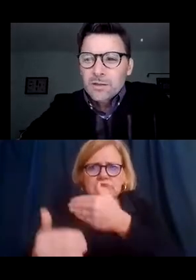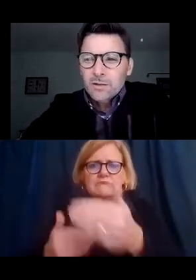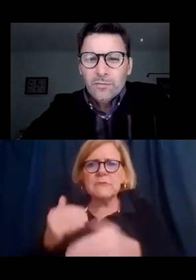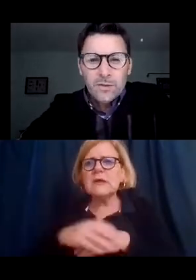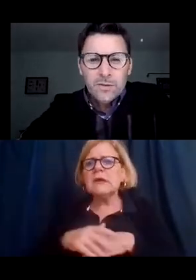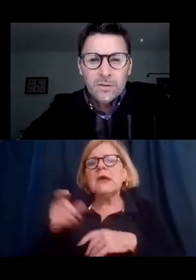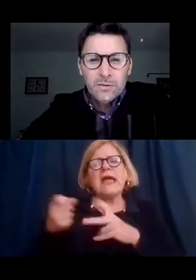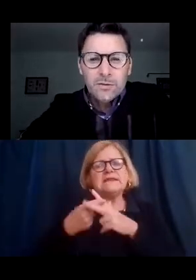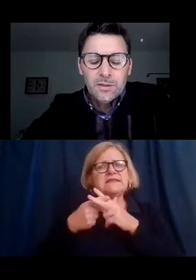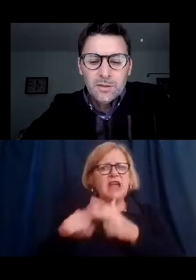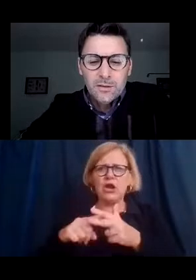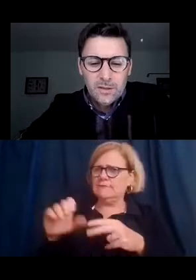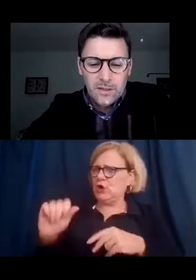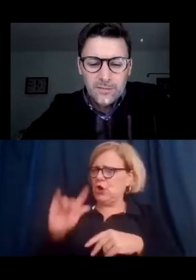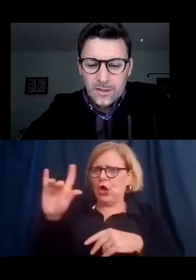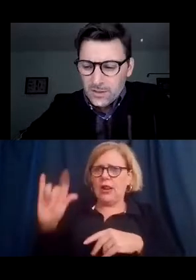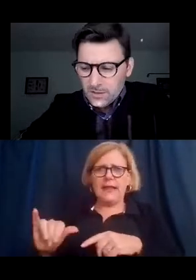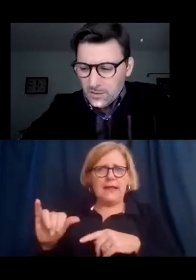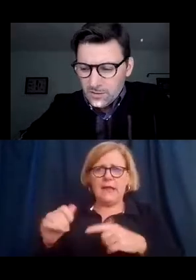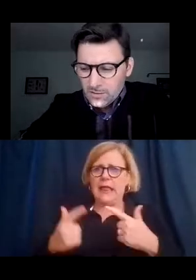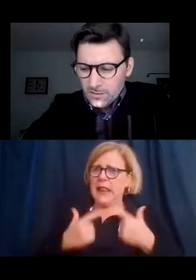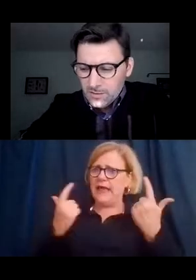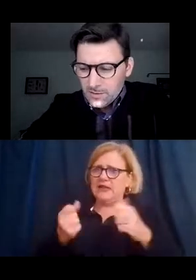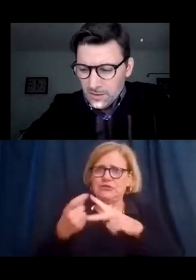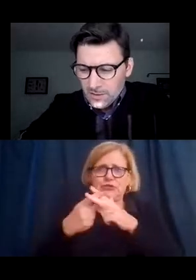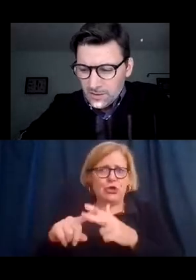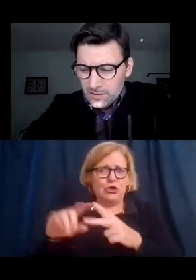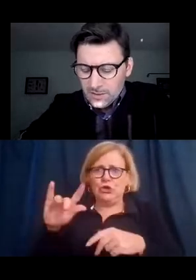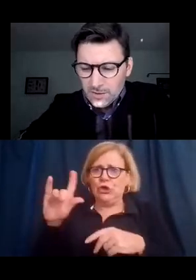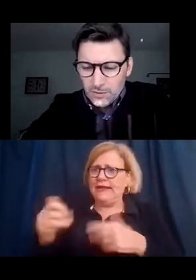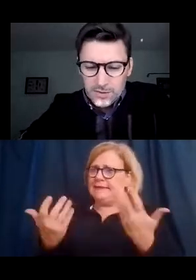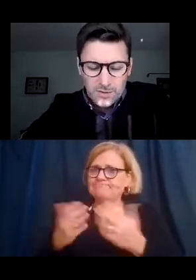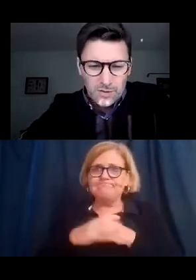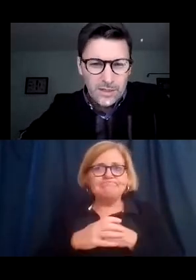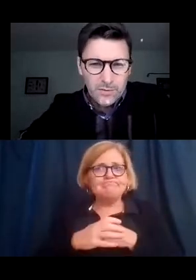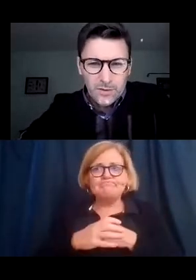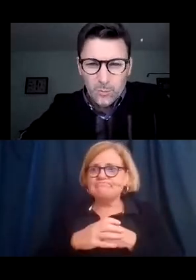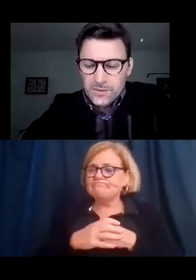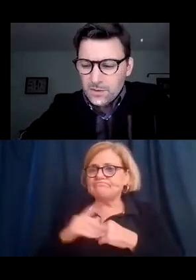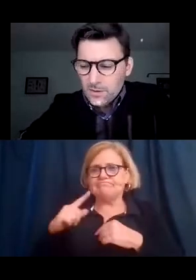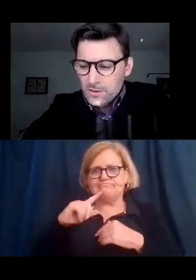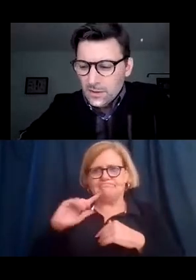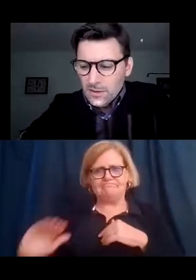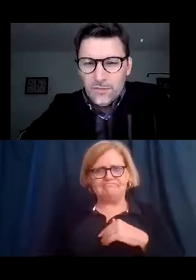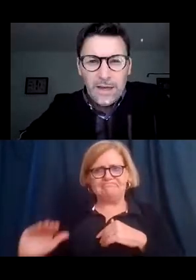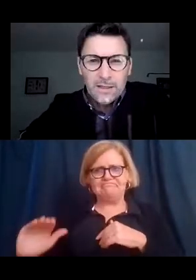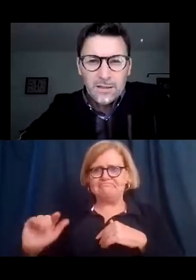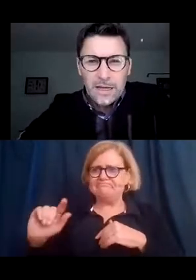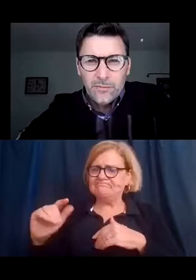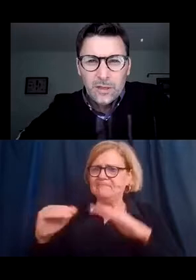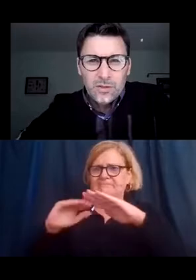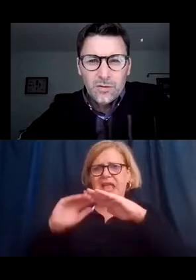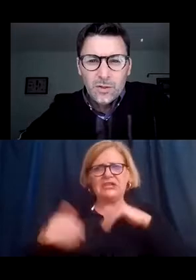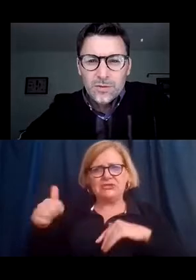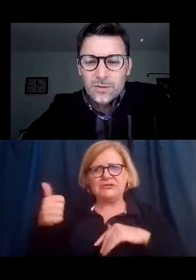It can start very early in lifetime. It can start as early as in single digits in childhood, and we see it as fatty